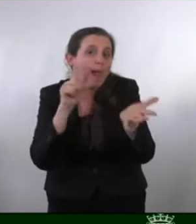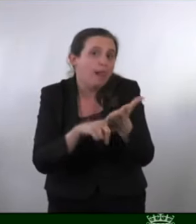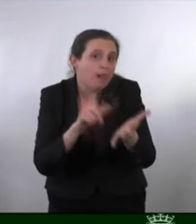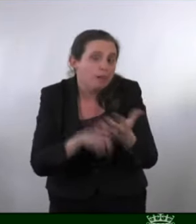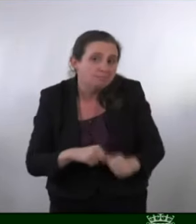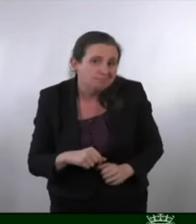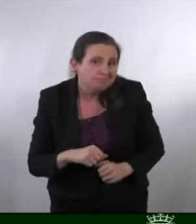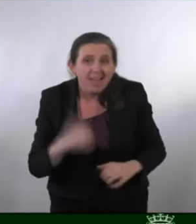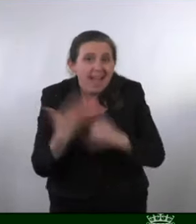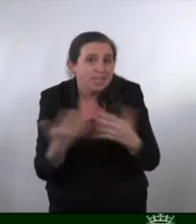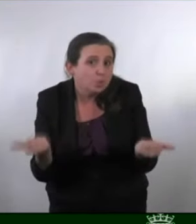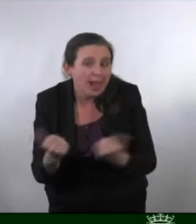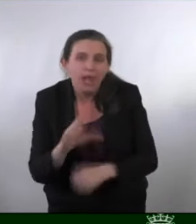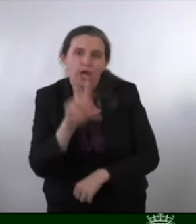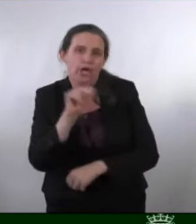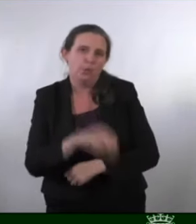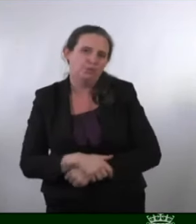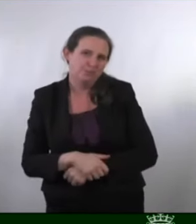Prime Minister.